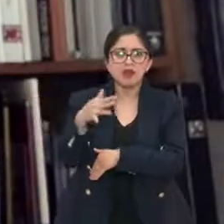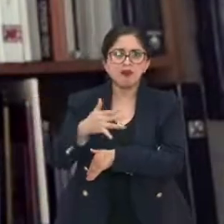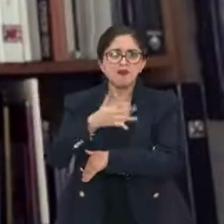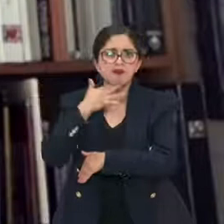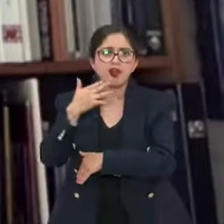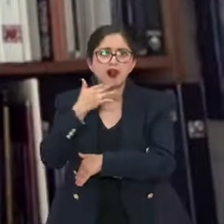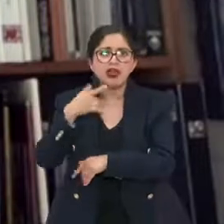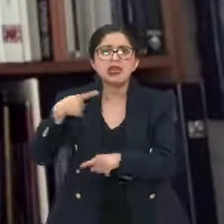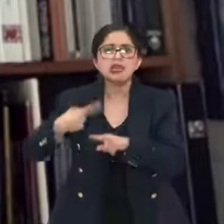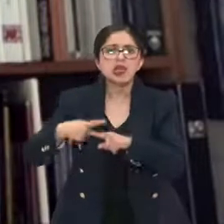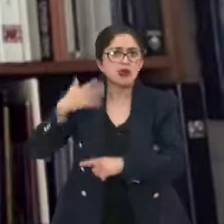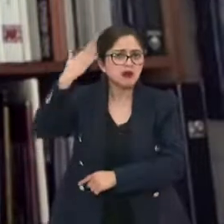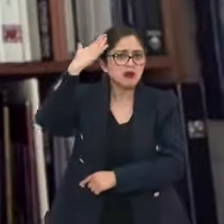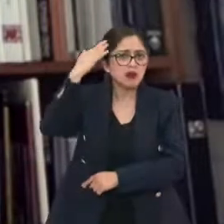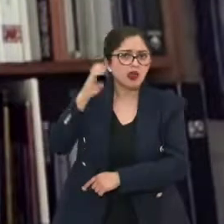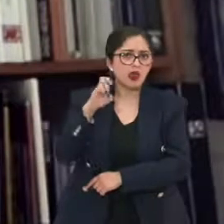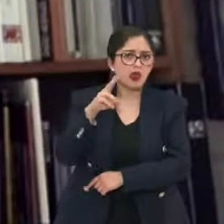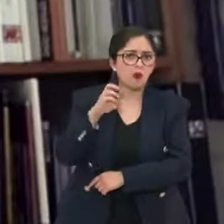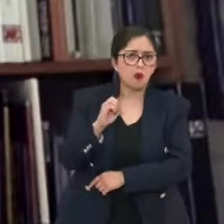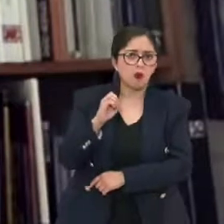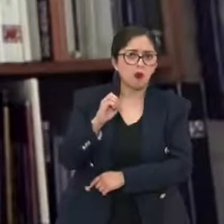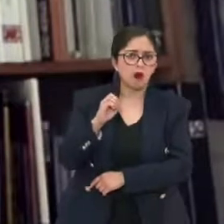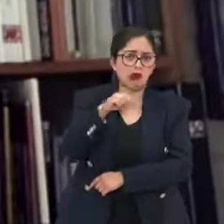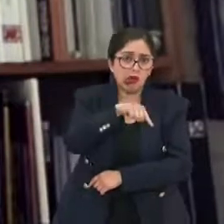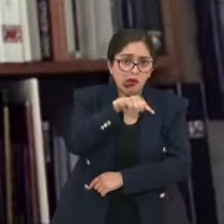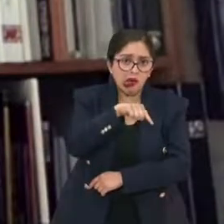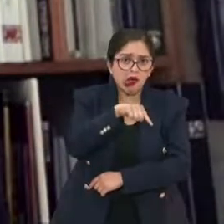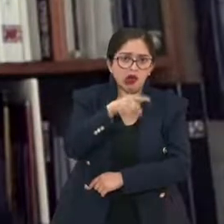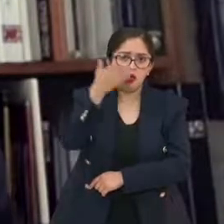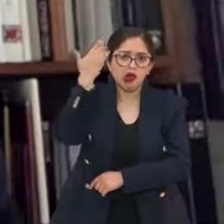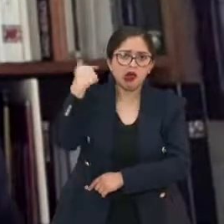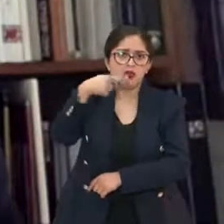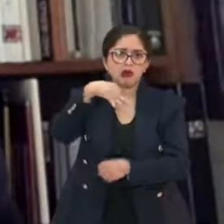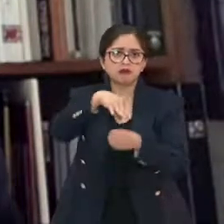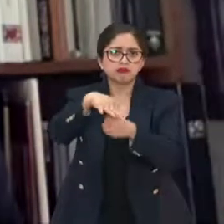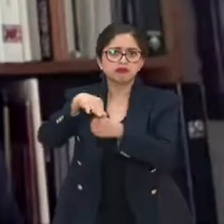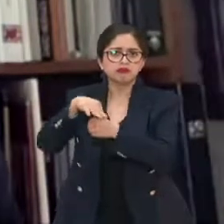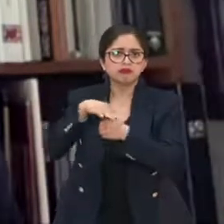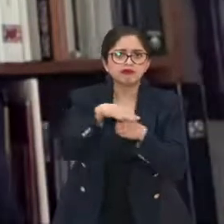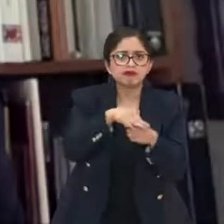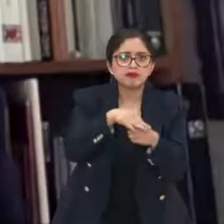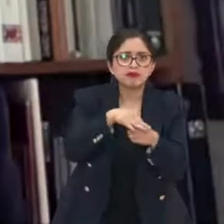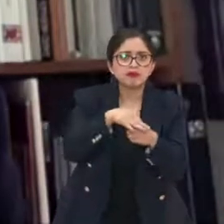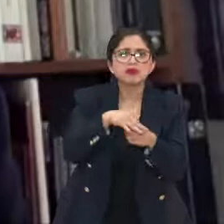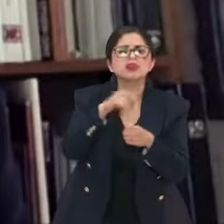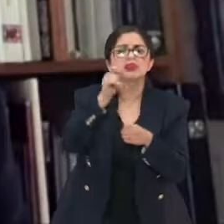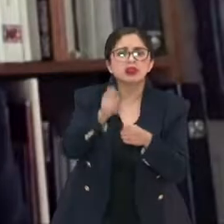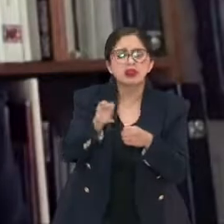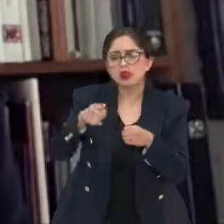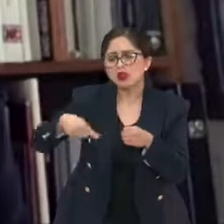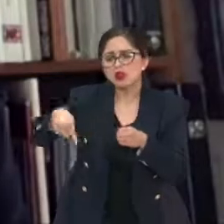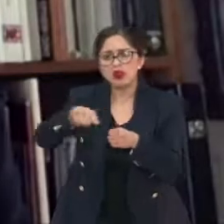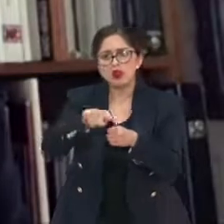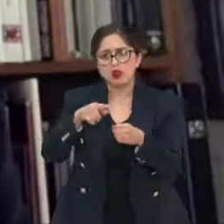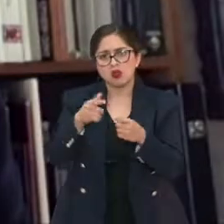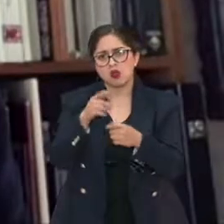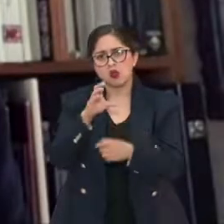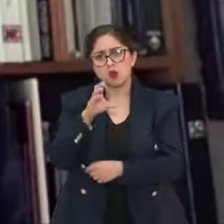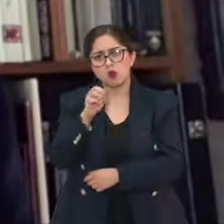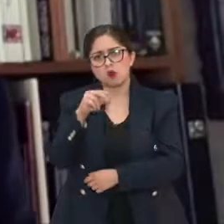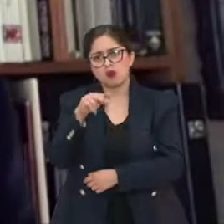fraudulent manipulation by Evo Morales of the electoral process gave us a